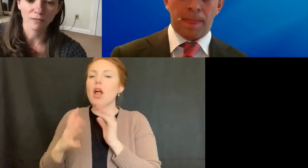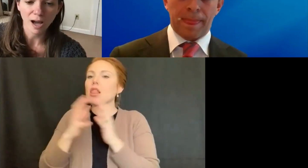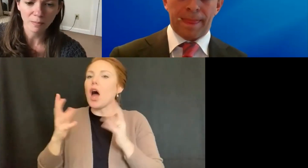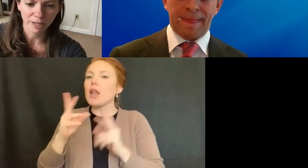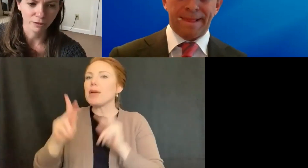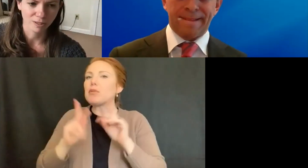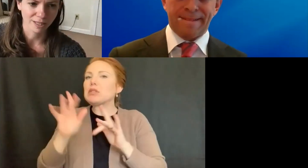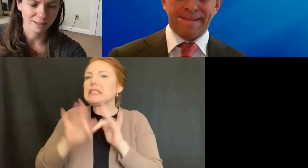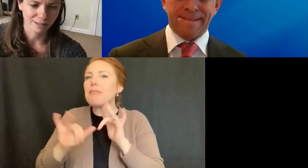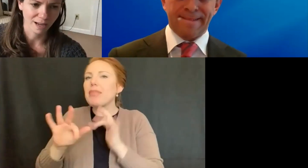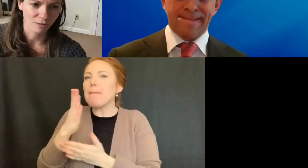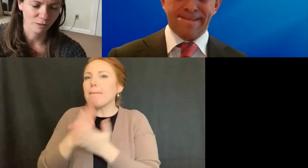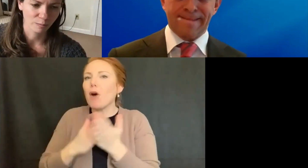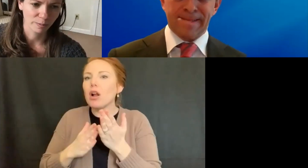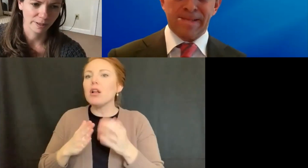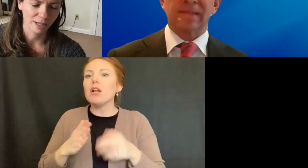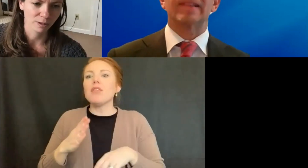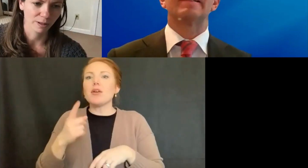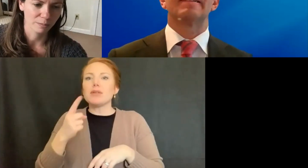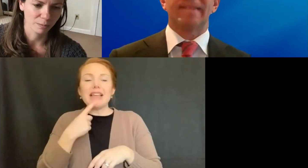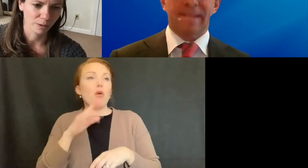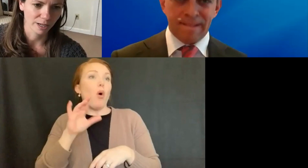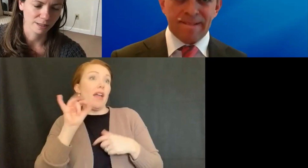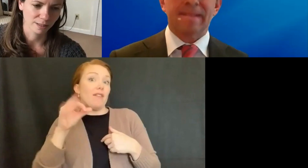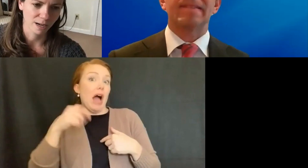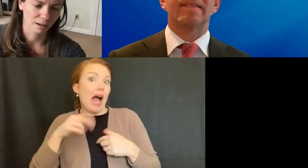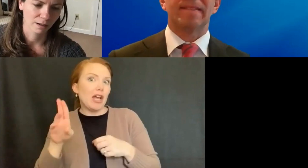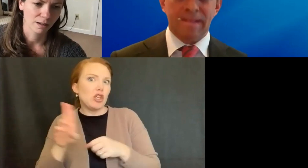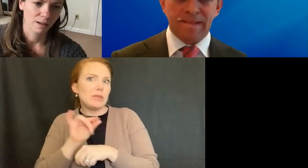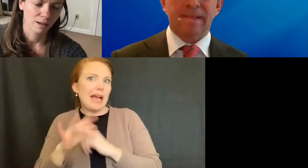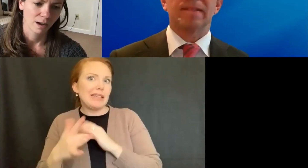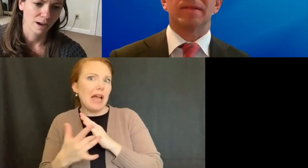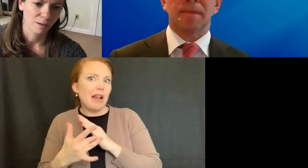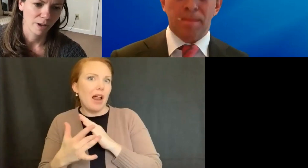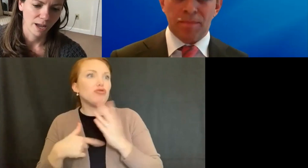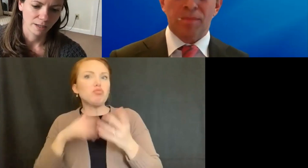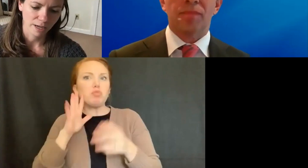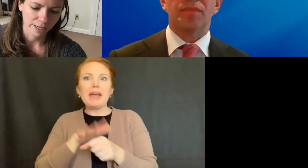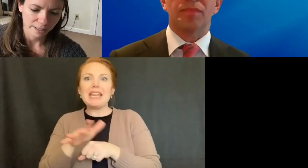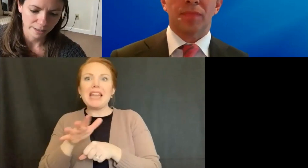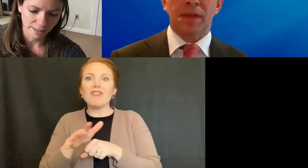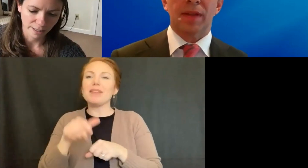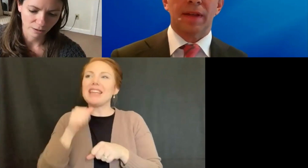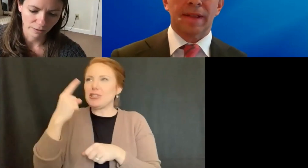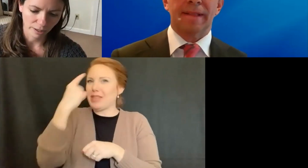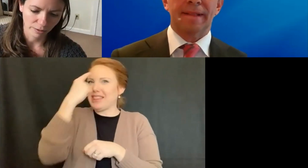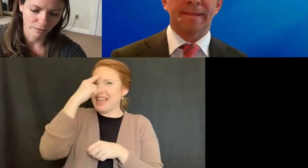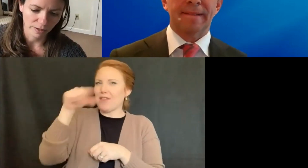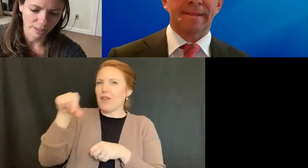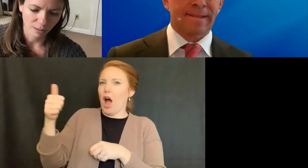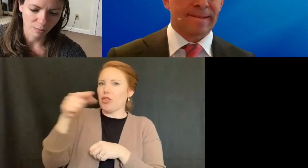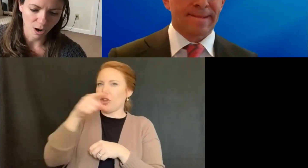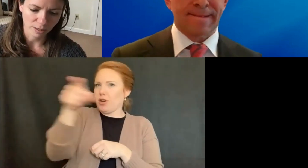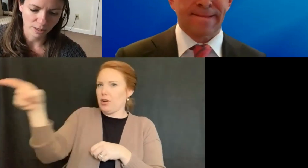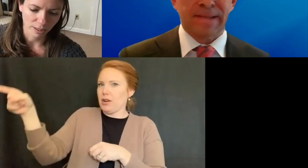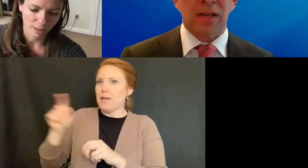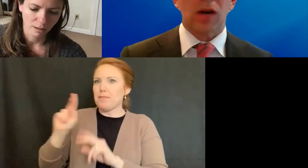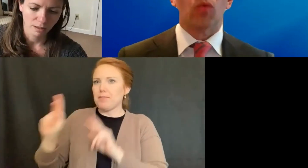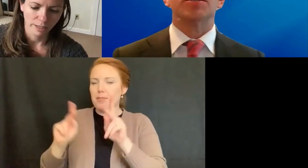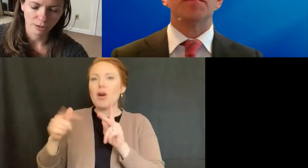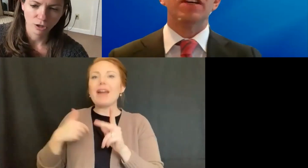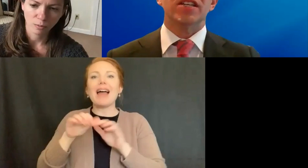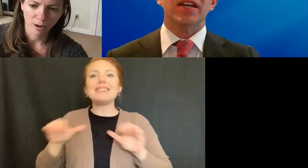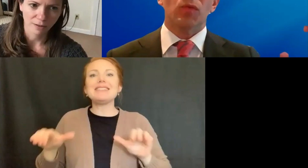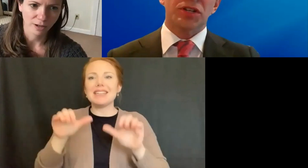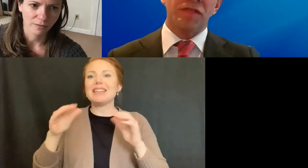well, if I'm going to use it, that's enough. But that's where a lot of people get stuck. And I did an accelerator with a VC in Boston.